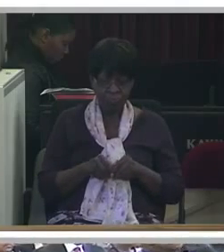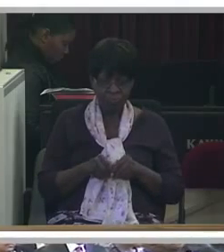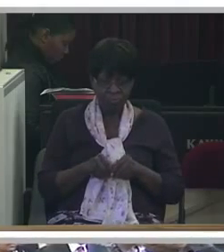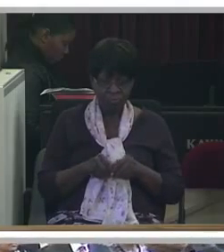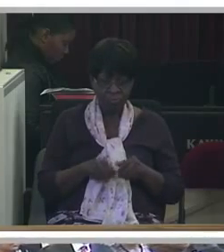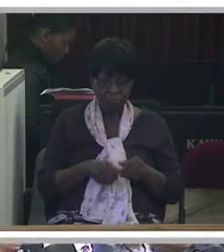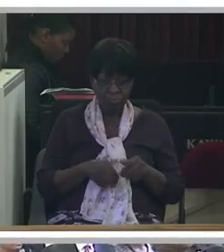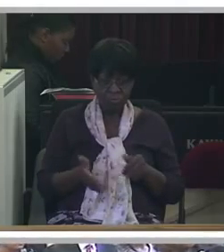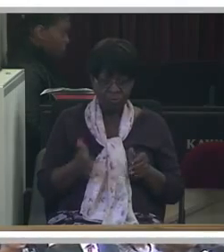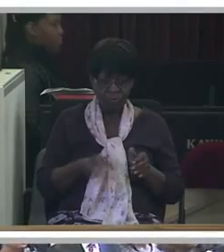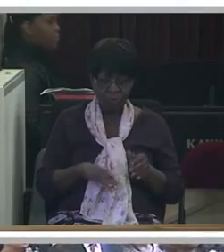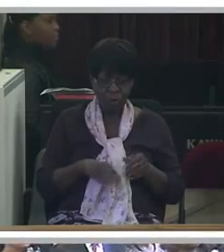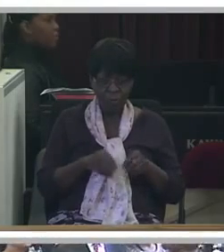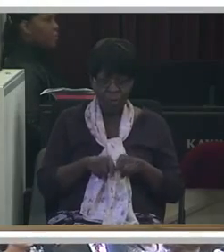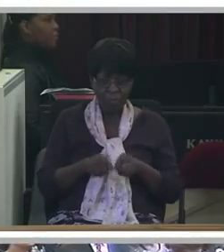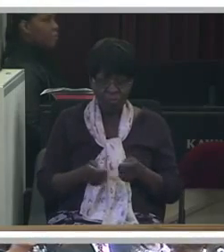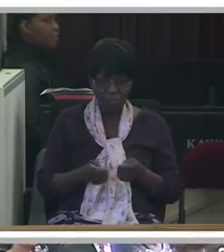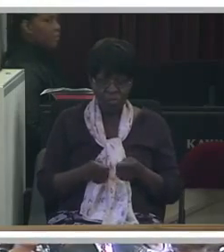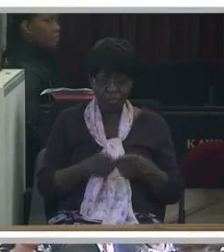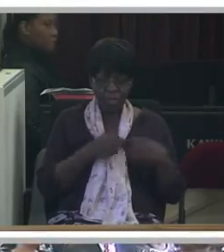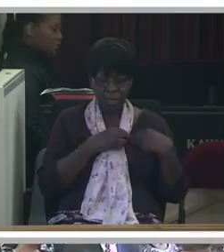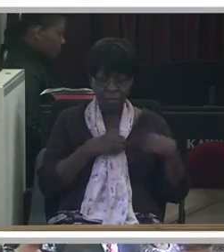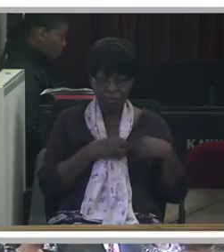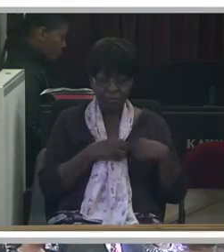For me, that young lady was heartless.